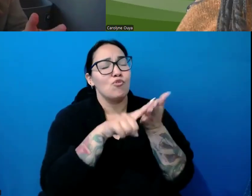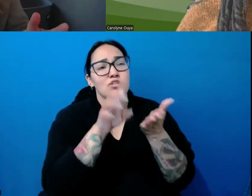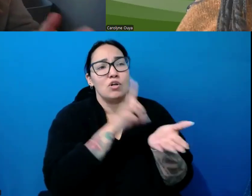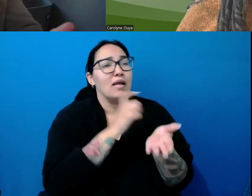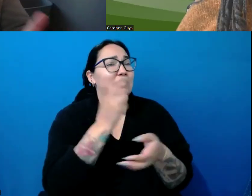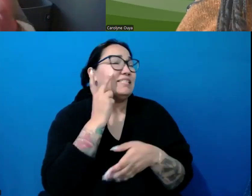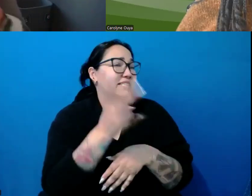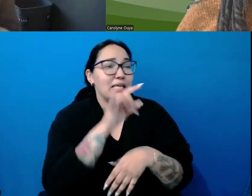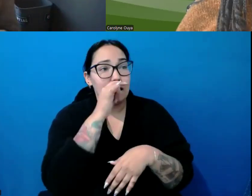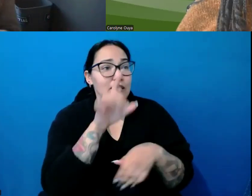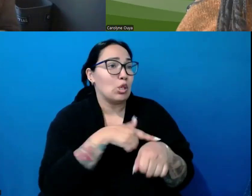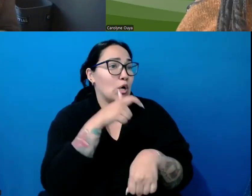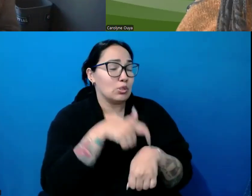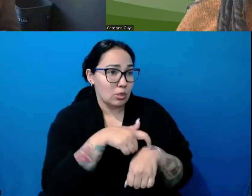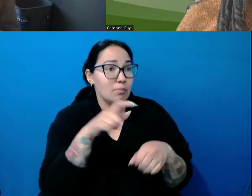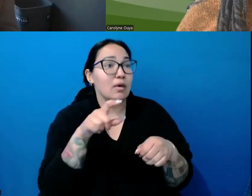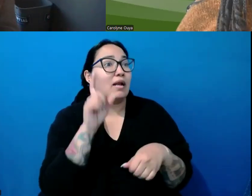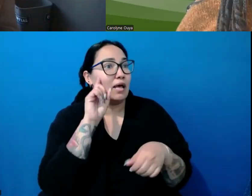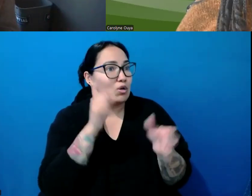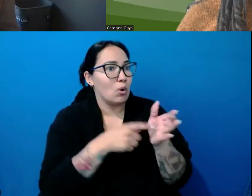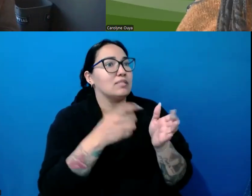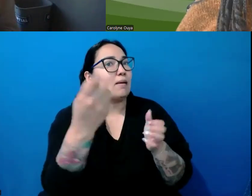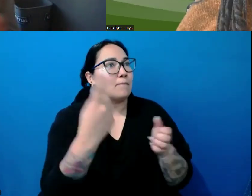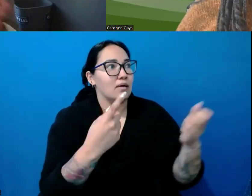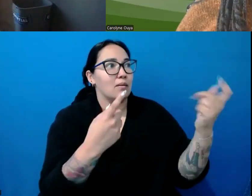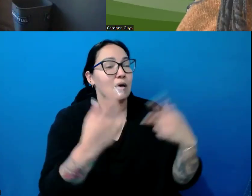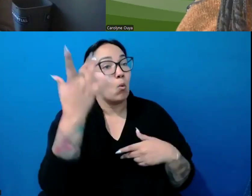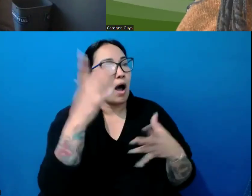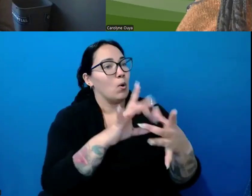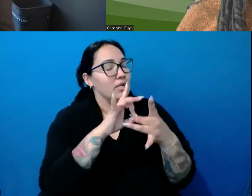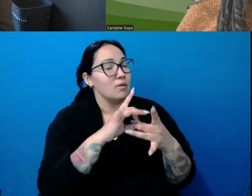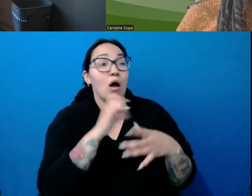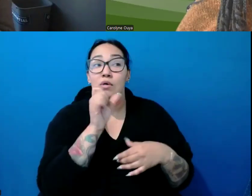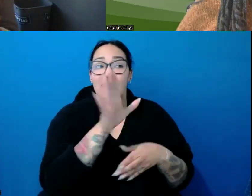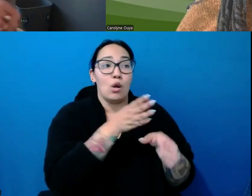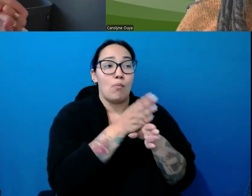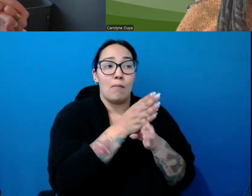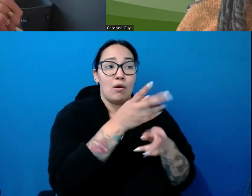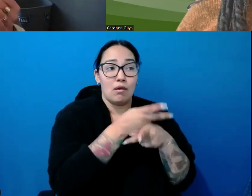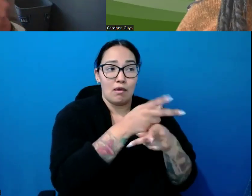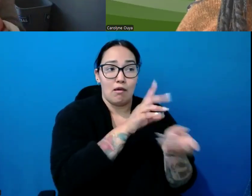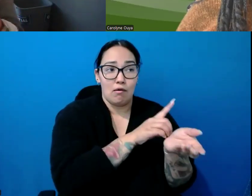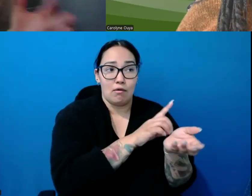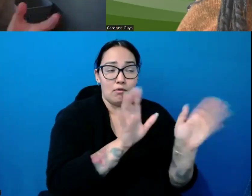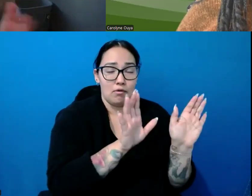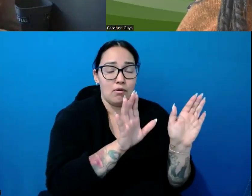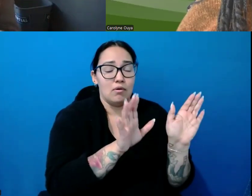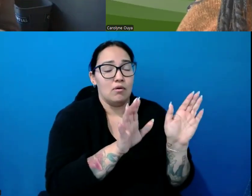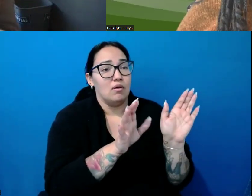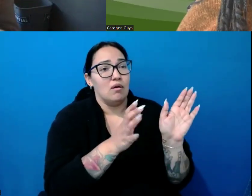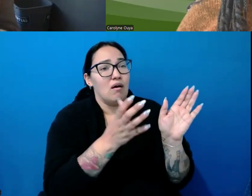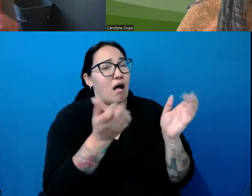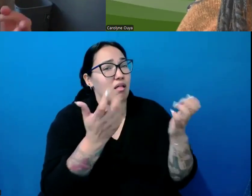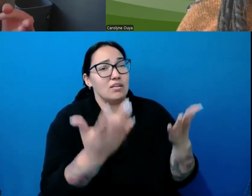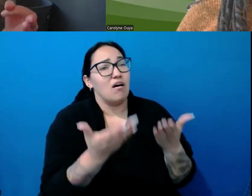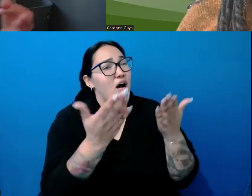term, and they were starting to come back to me because they had a relationship with me. I wasn't their primary care doctor. I didn't have much to offer